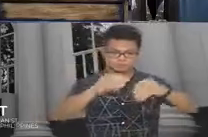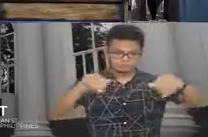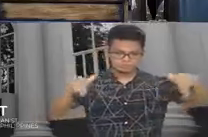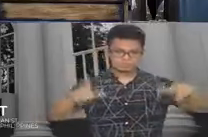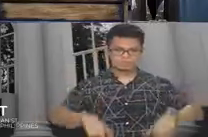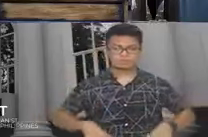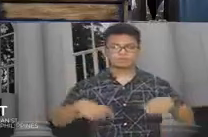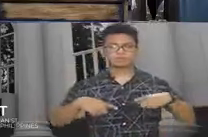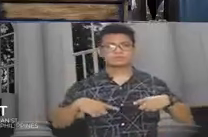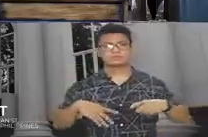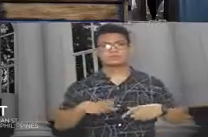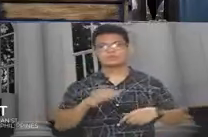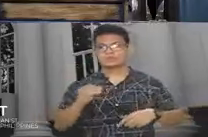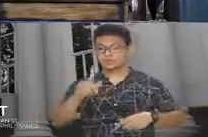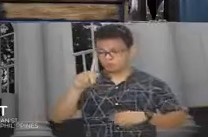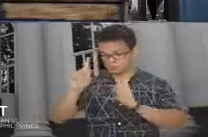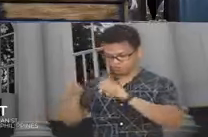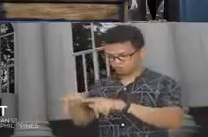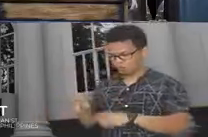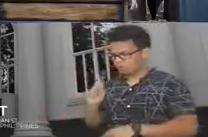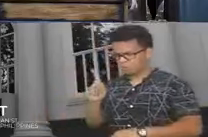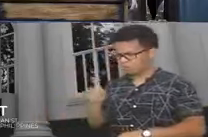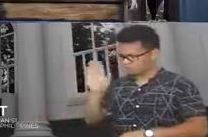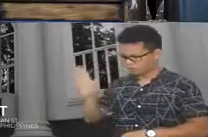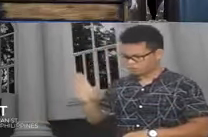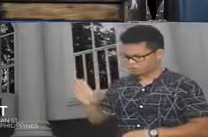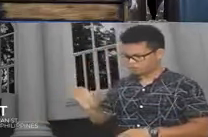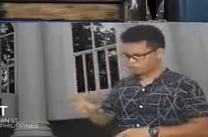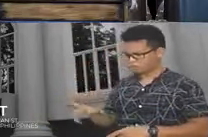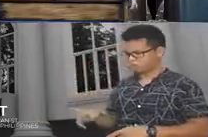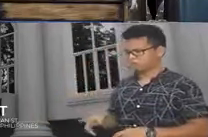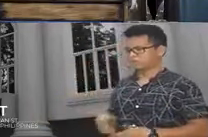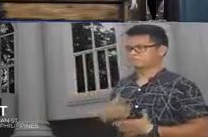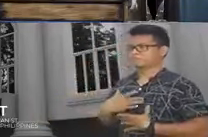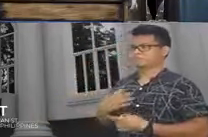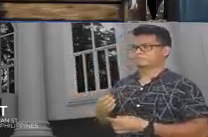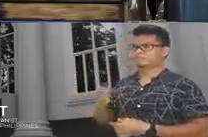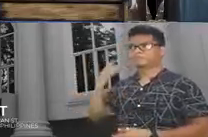Ingon sa tong estudyante sa taga-Bacolod, what is your decide?